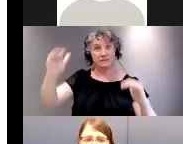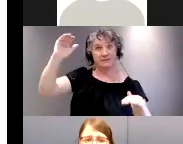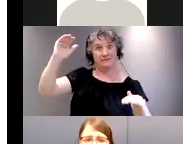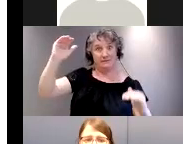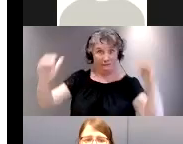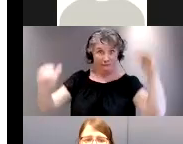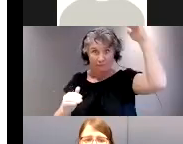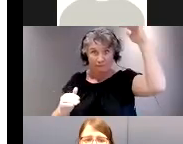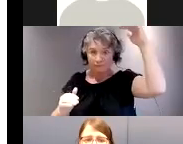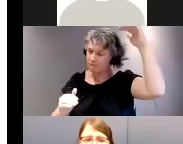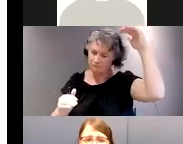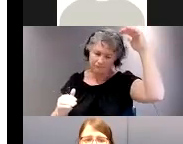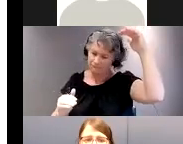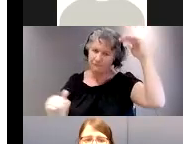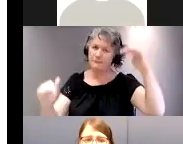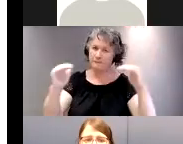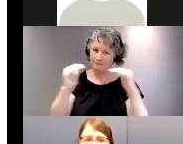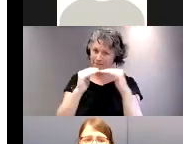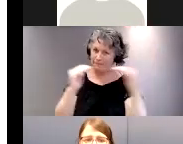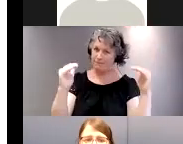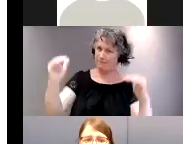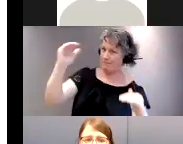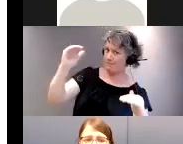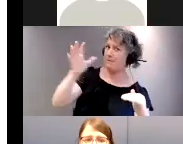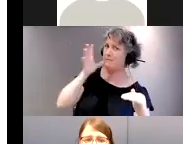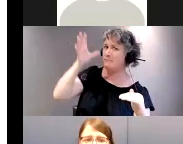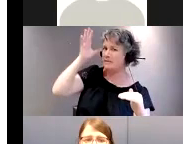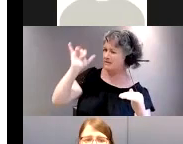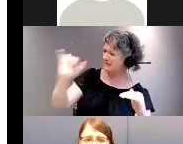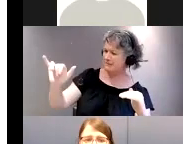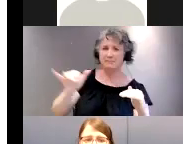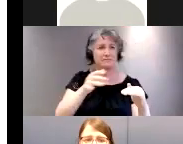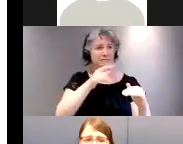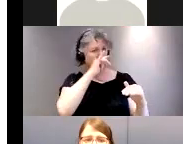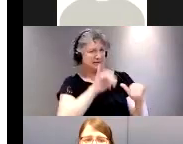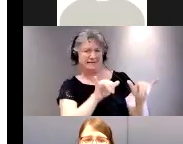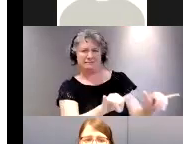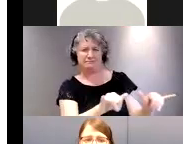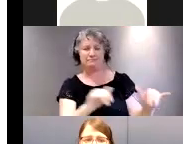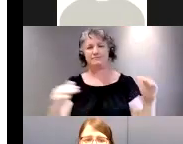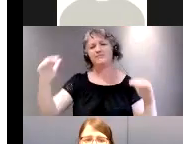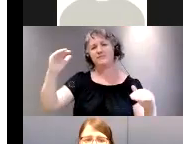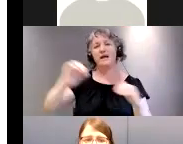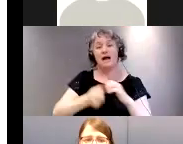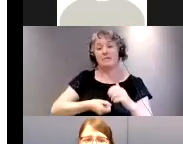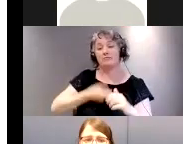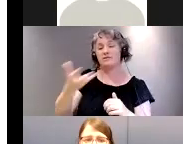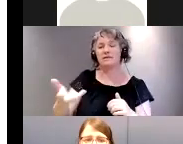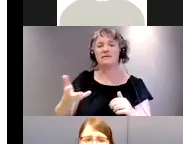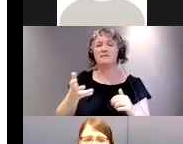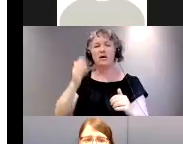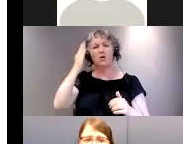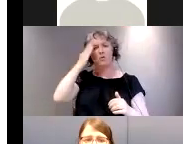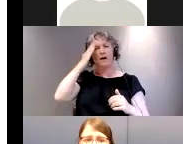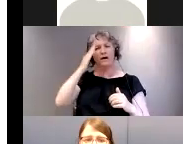me, disrespectful to say that. And I know it's just language and the way certain things are presented, but just being aware of those